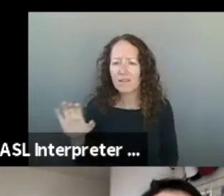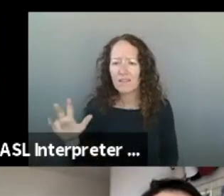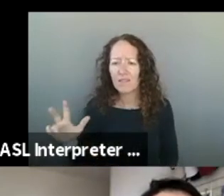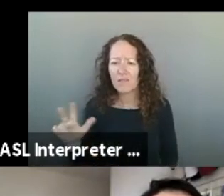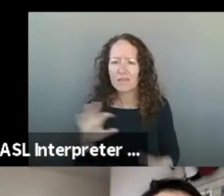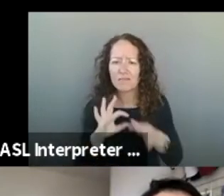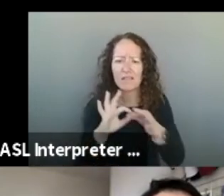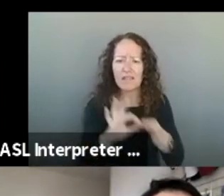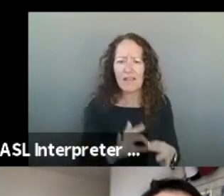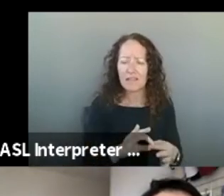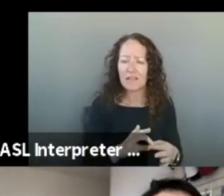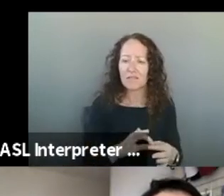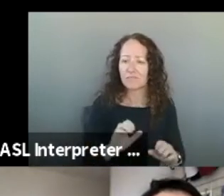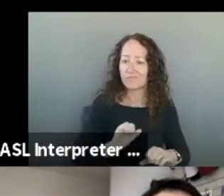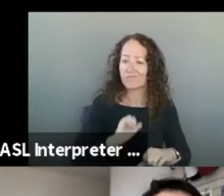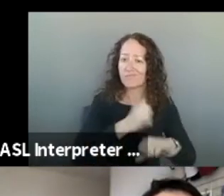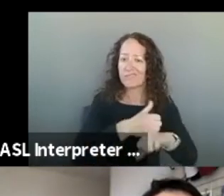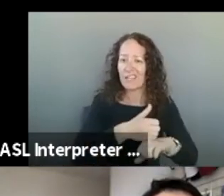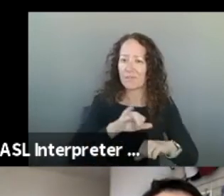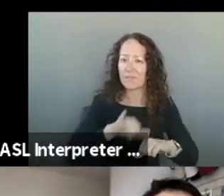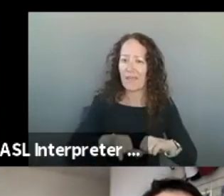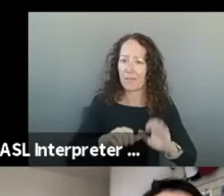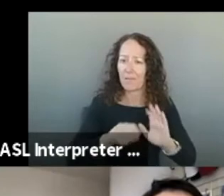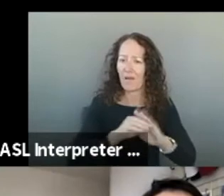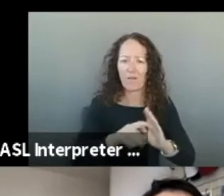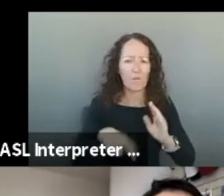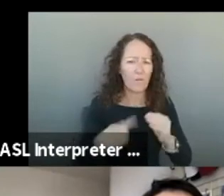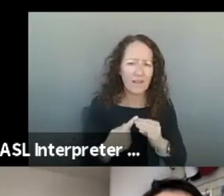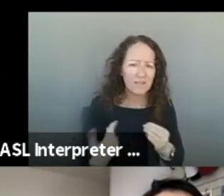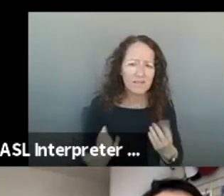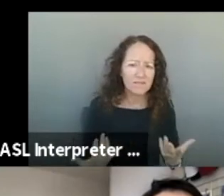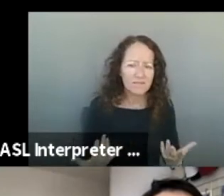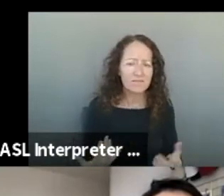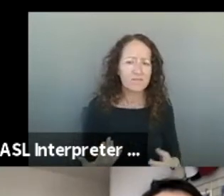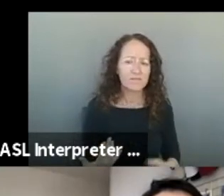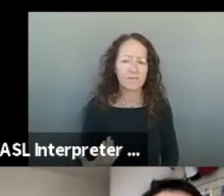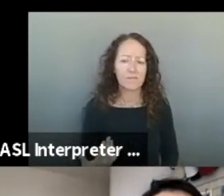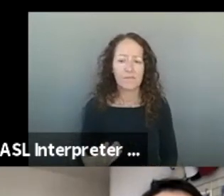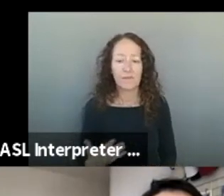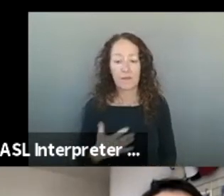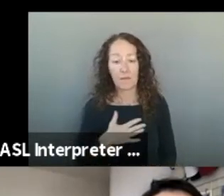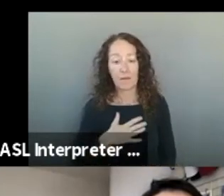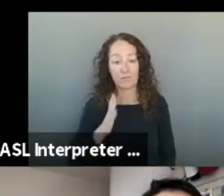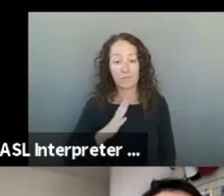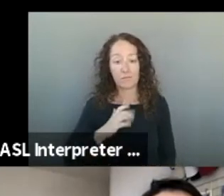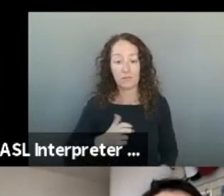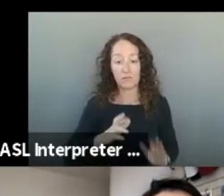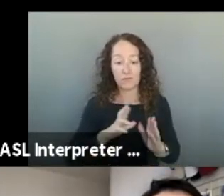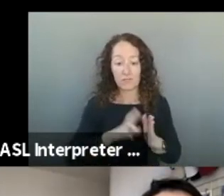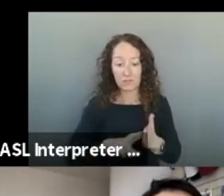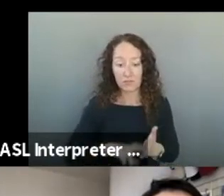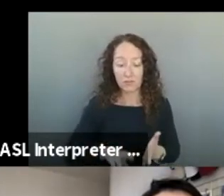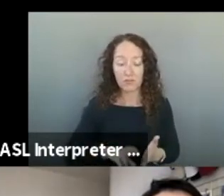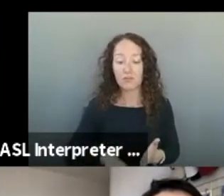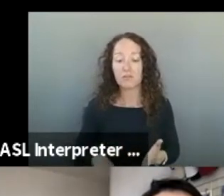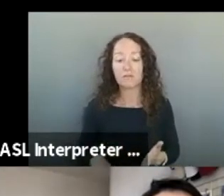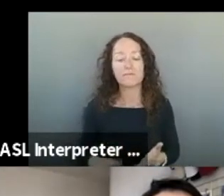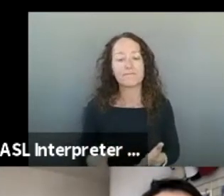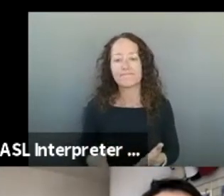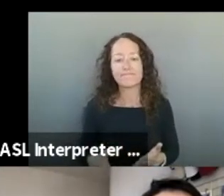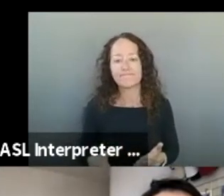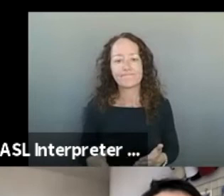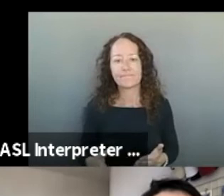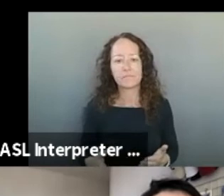connected? When was it formed? You know, obviously, like, you know, doing the research that I have done in the past, these things are not necessarily